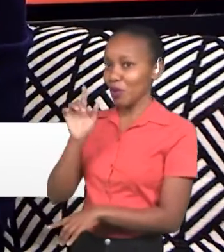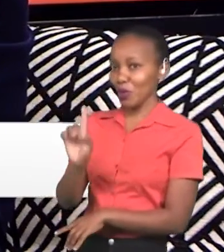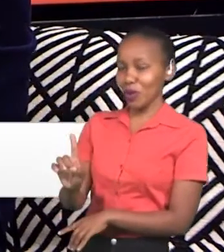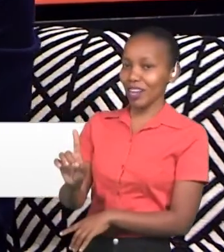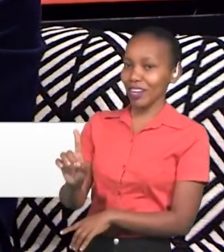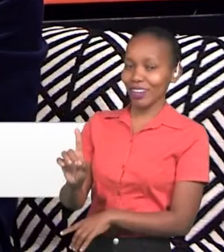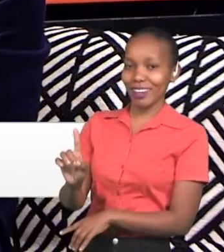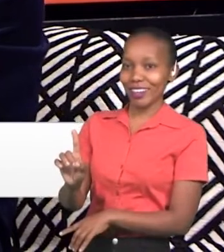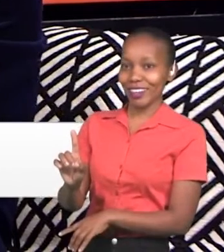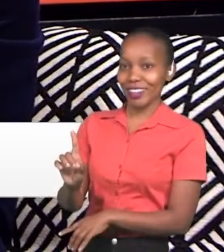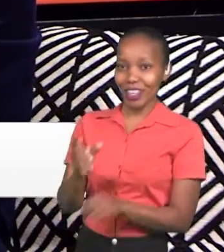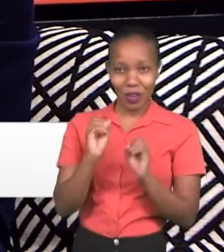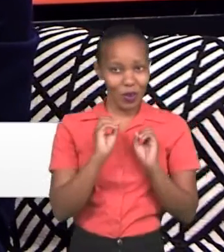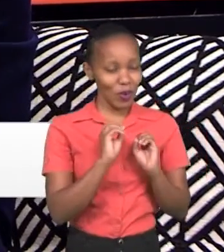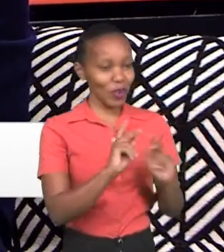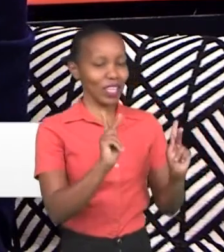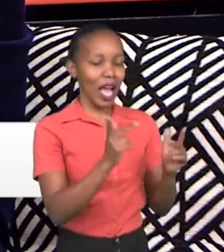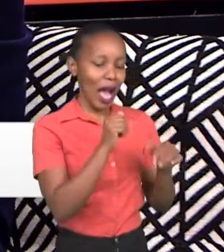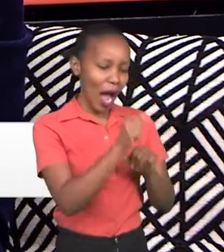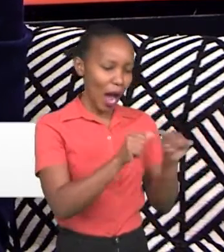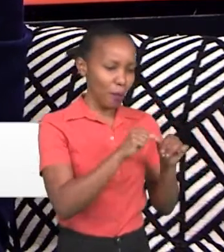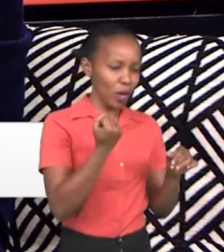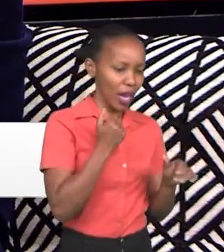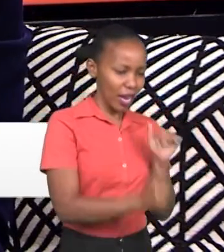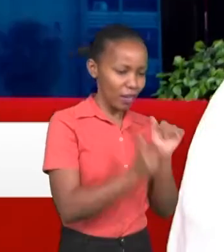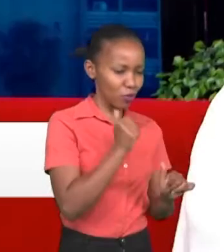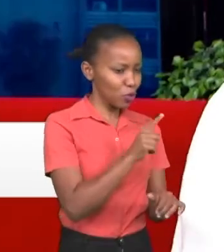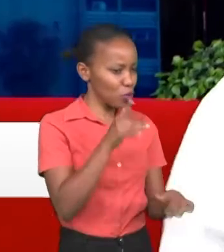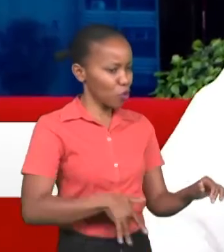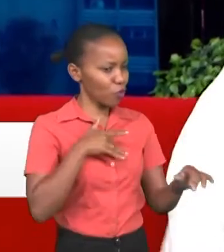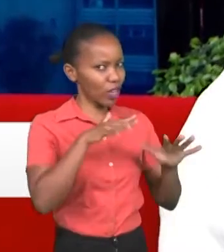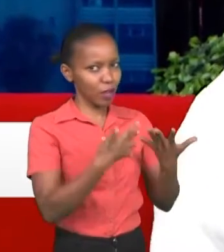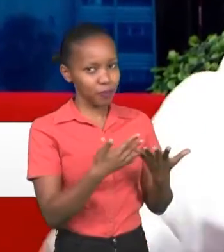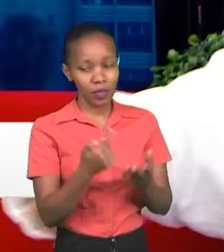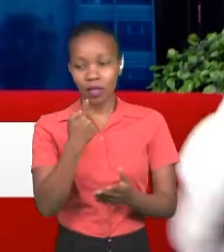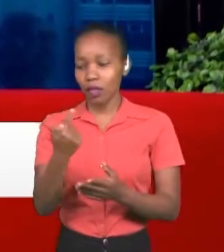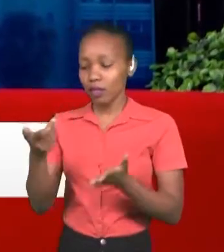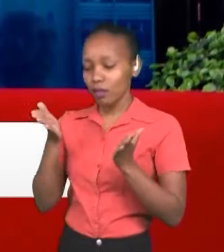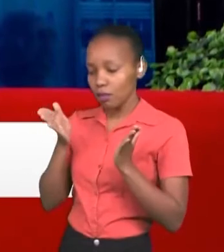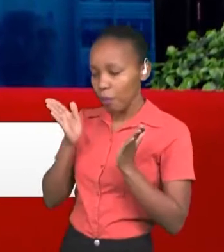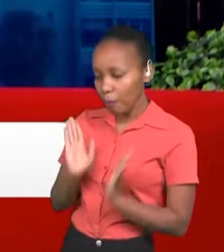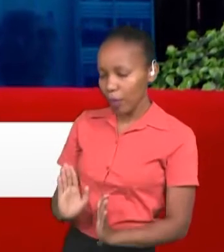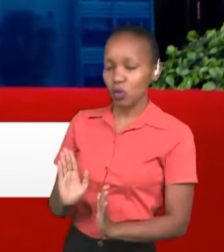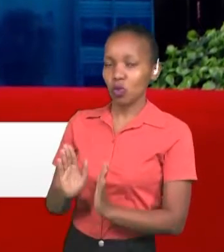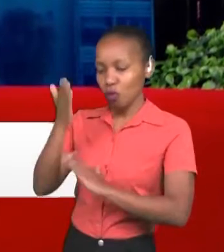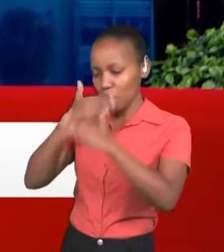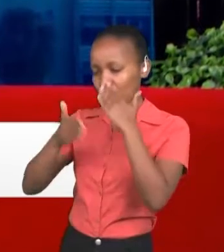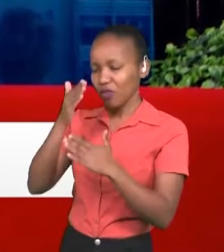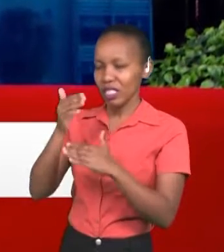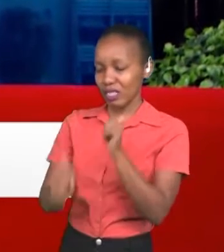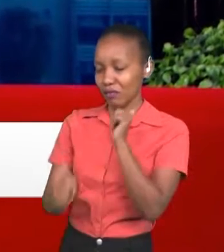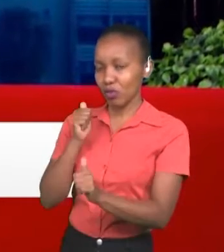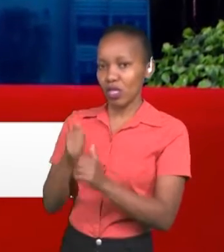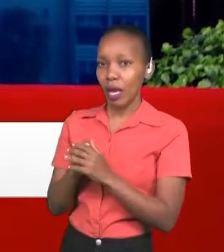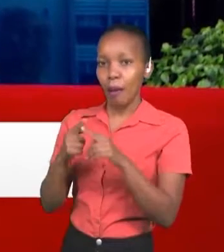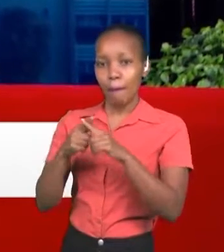no, I'm just okay. Rejection. You see, rejection, everyone faces rejection, okay. whether at work, whether relationship or anything. But it's